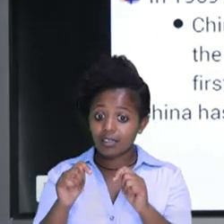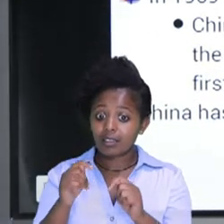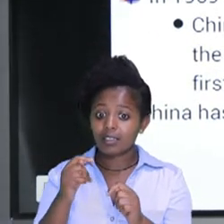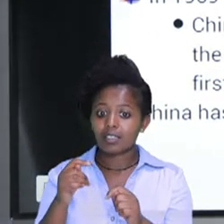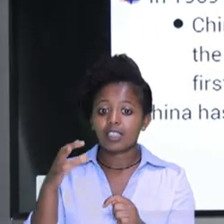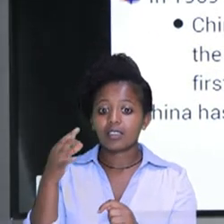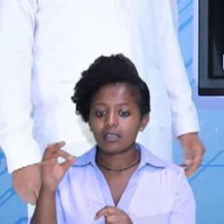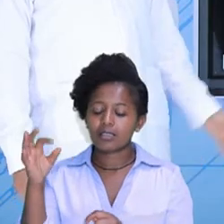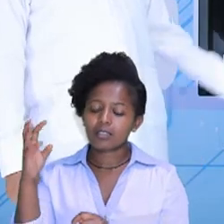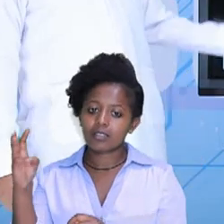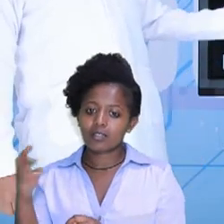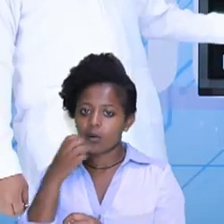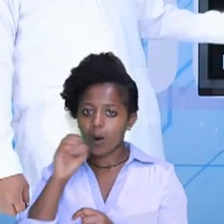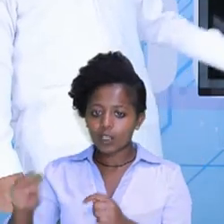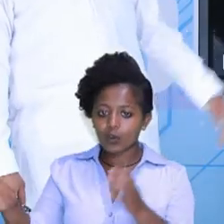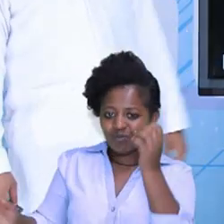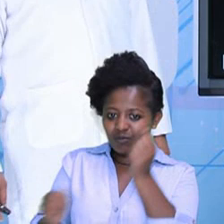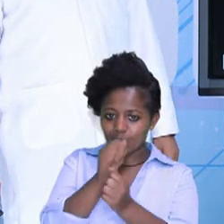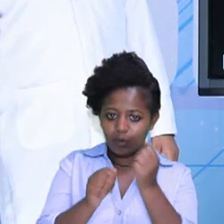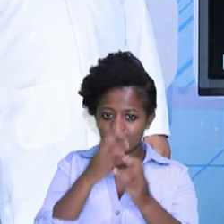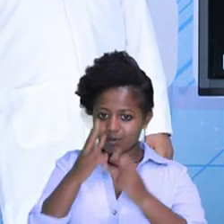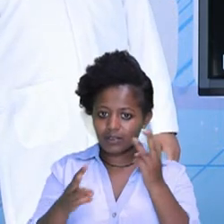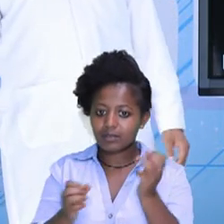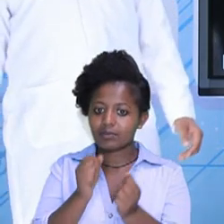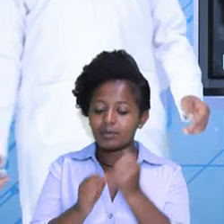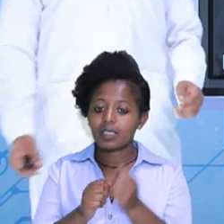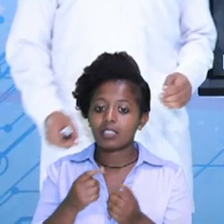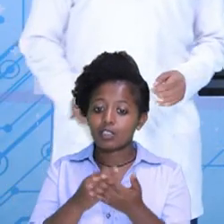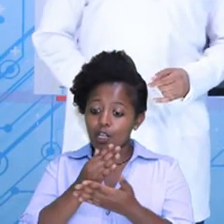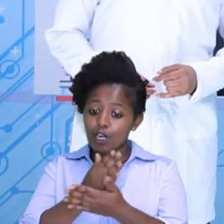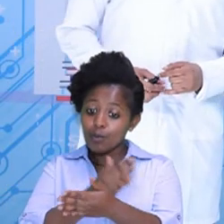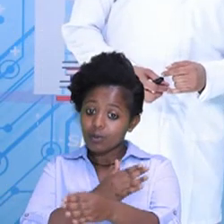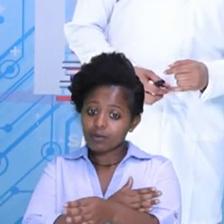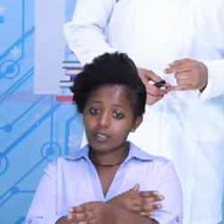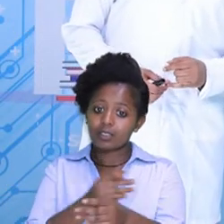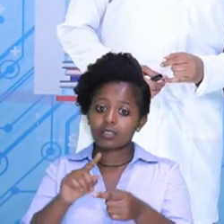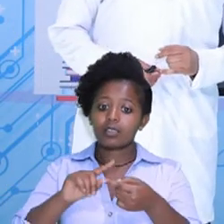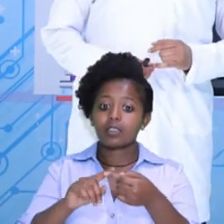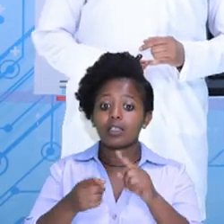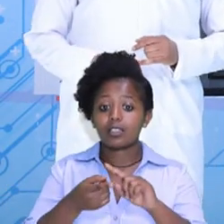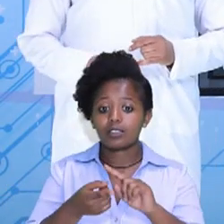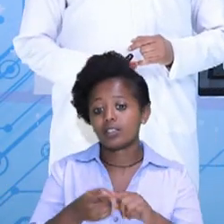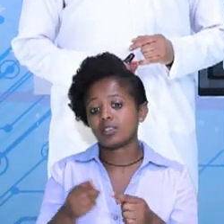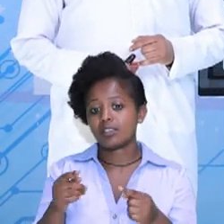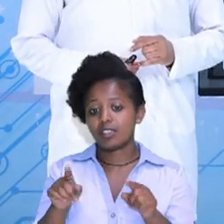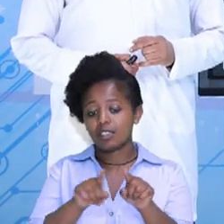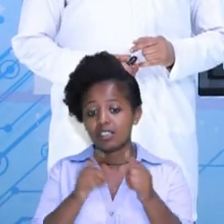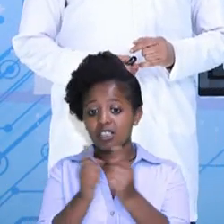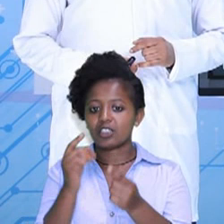in 1964. Then China has improved its relation with